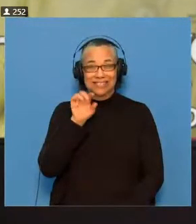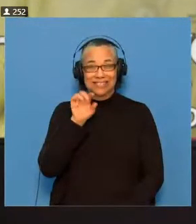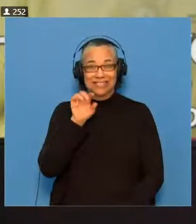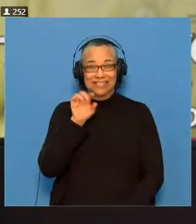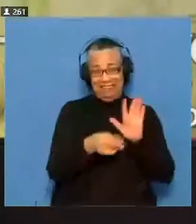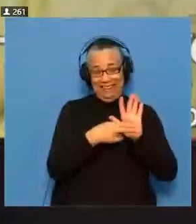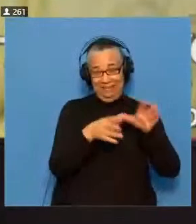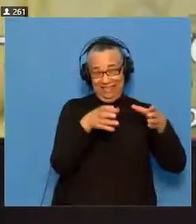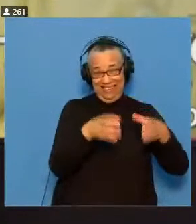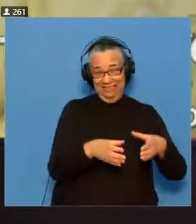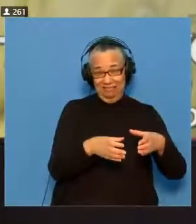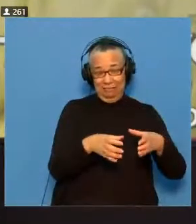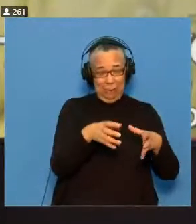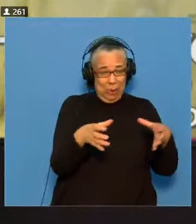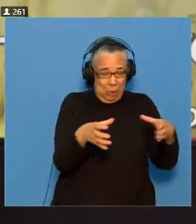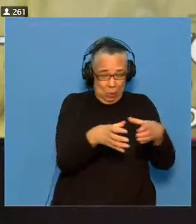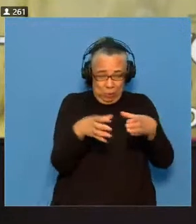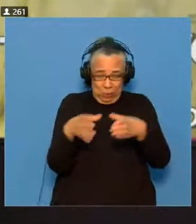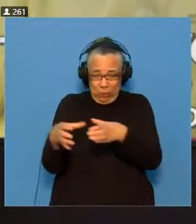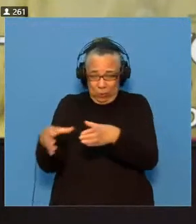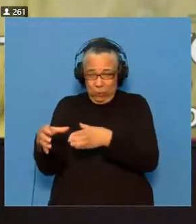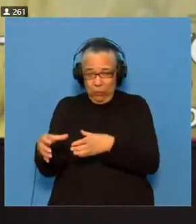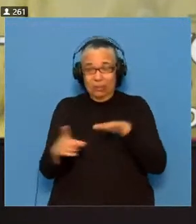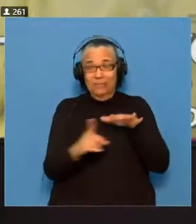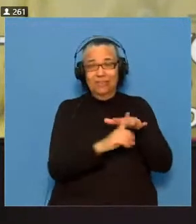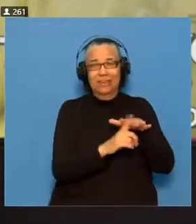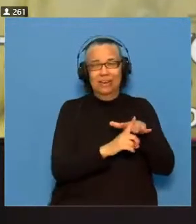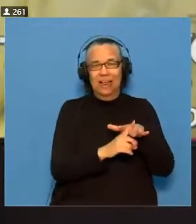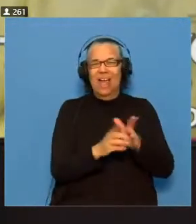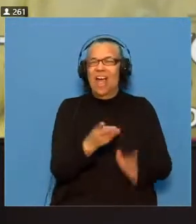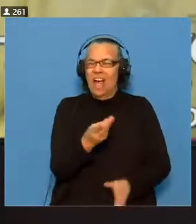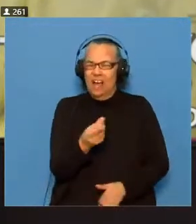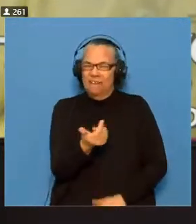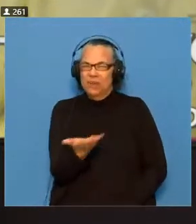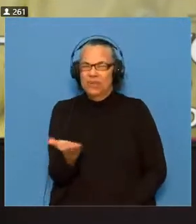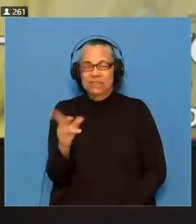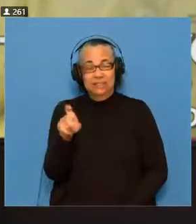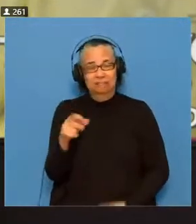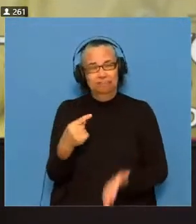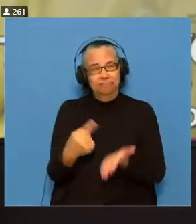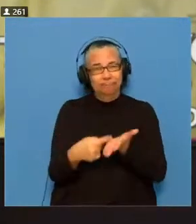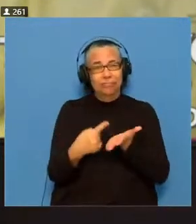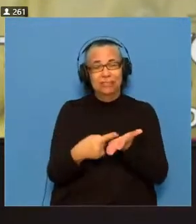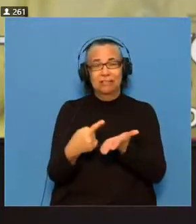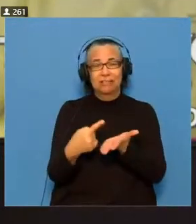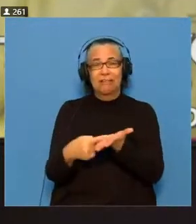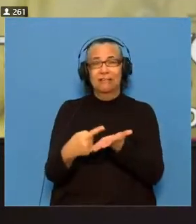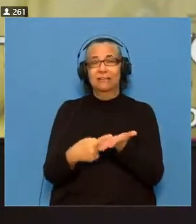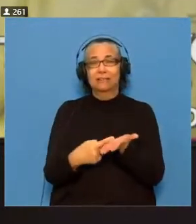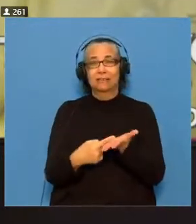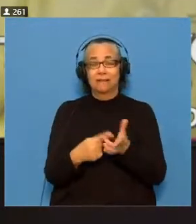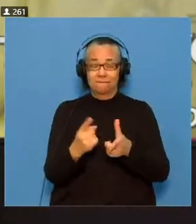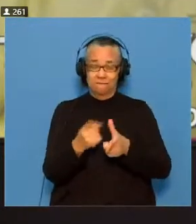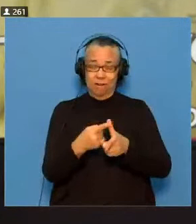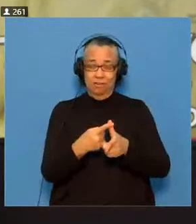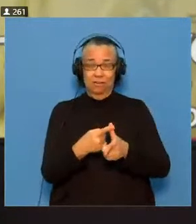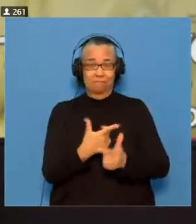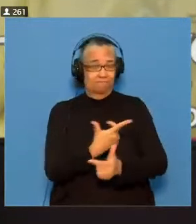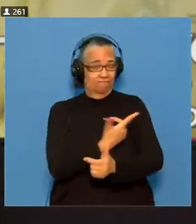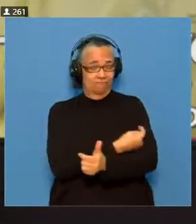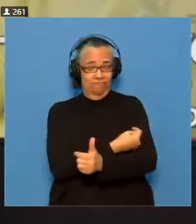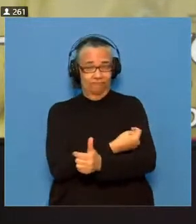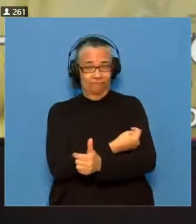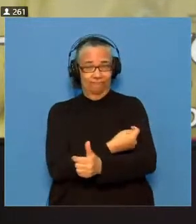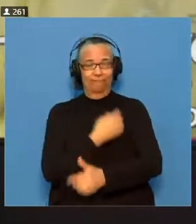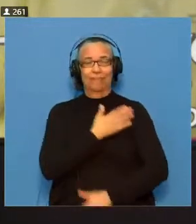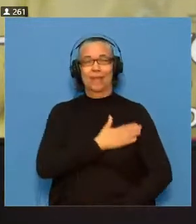at clusters of cases. There are a few matters that I'd like to cover with my remarks today. First, the vaccine. I'm pleased